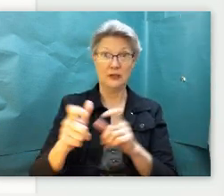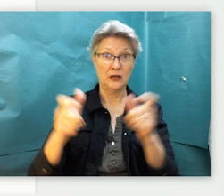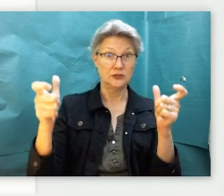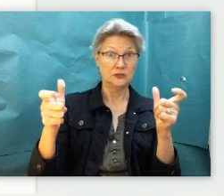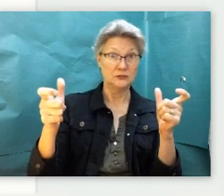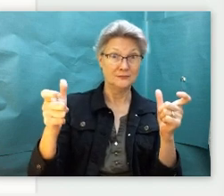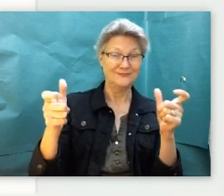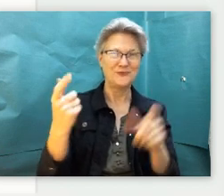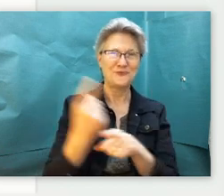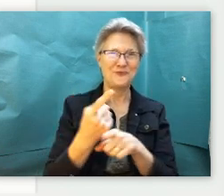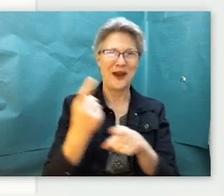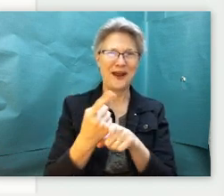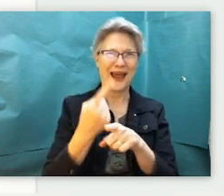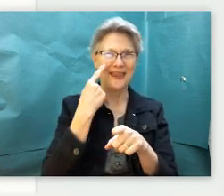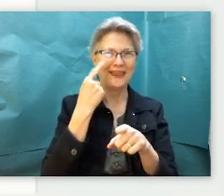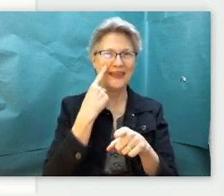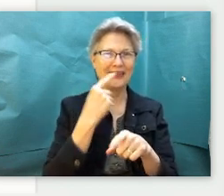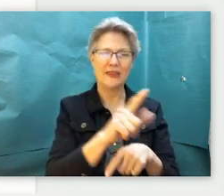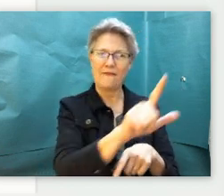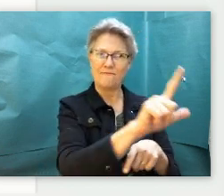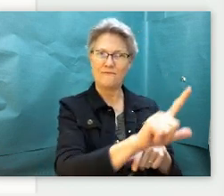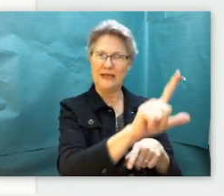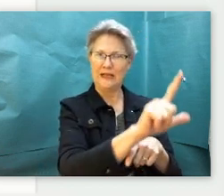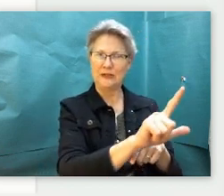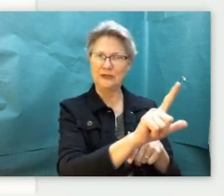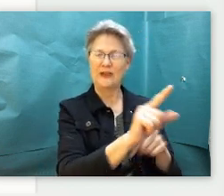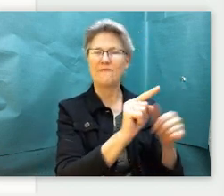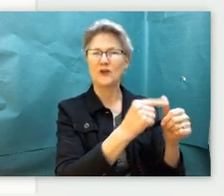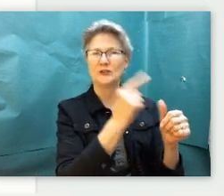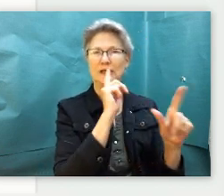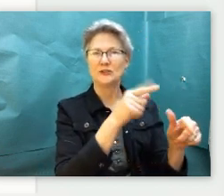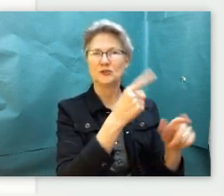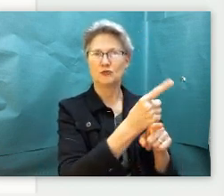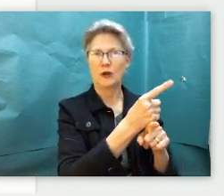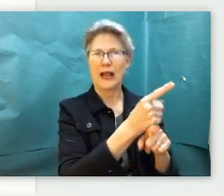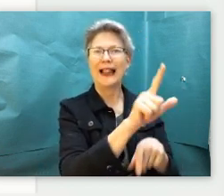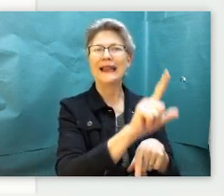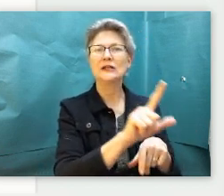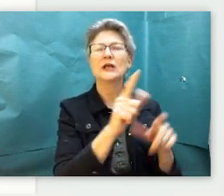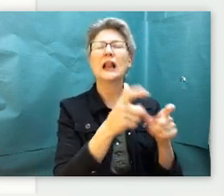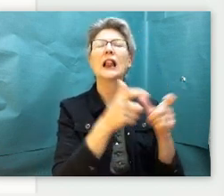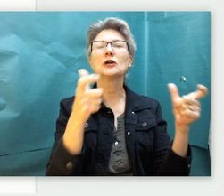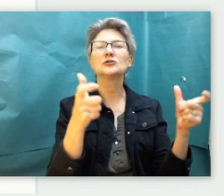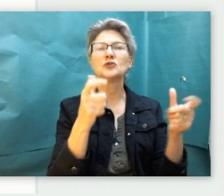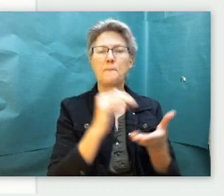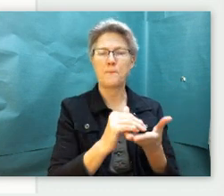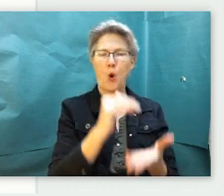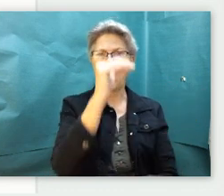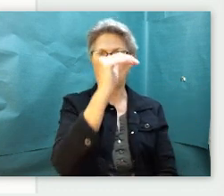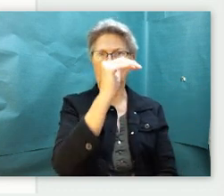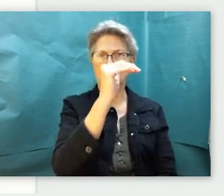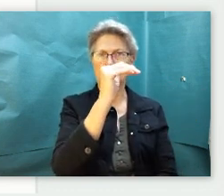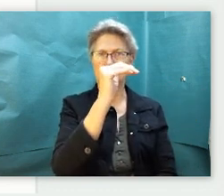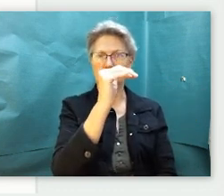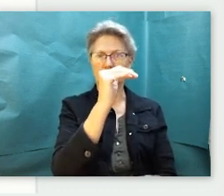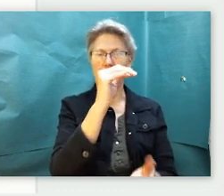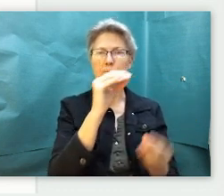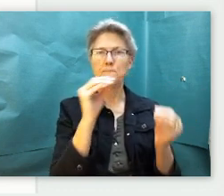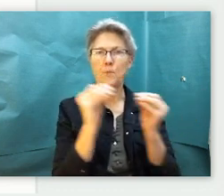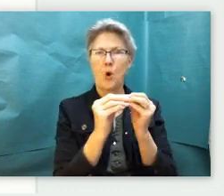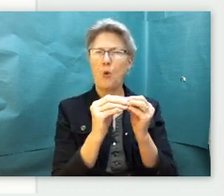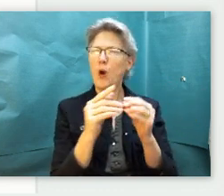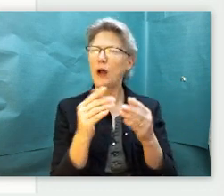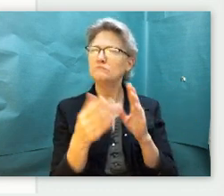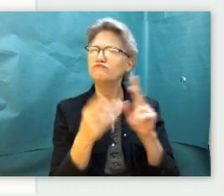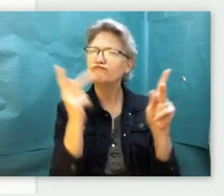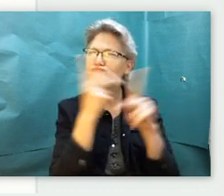larger. That's right. I think the first answer was correct. Our liters are larger. So what